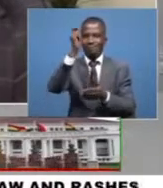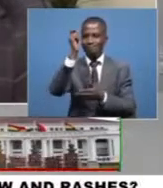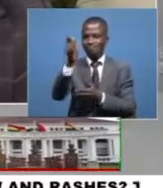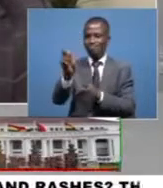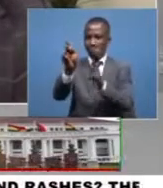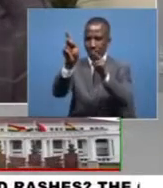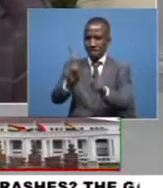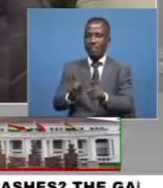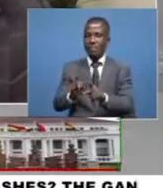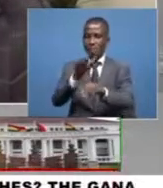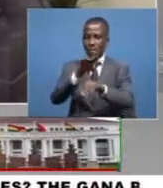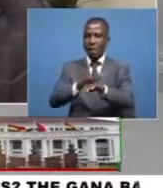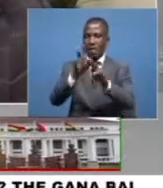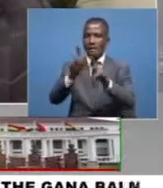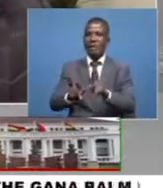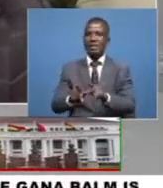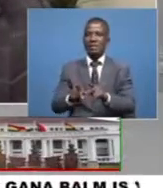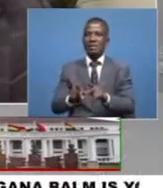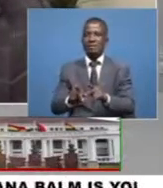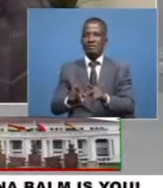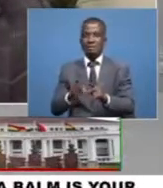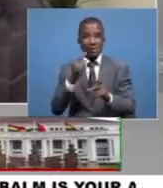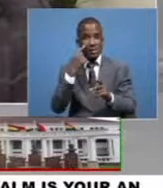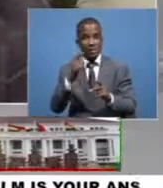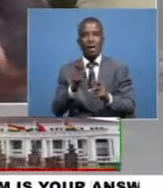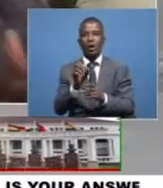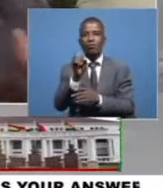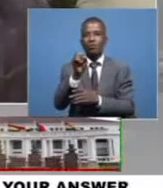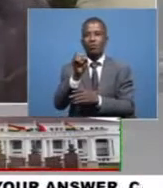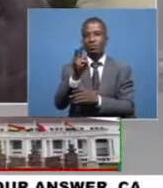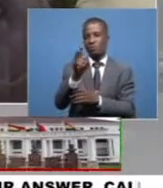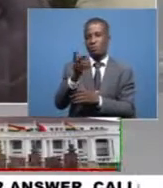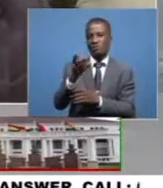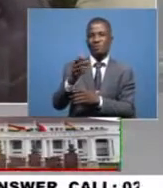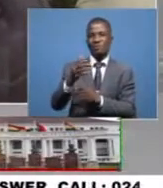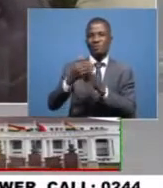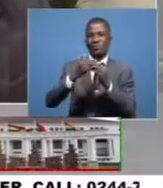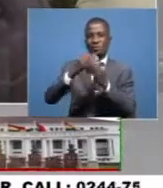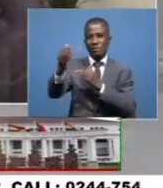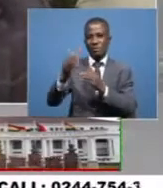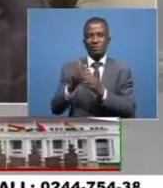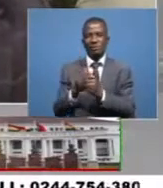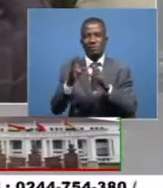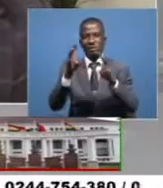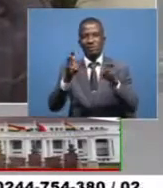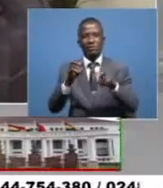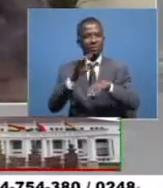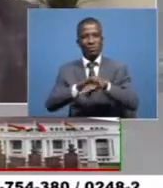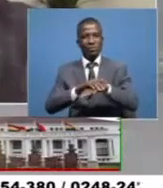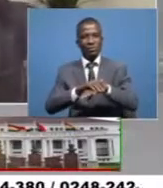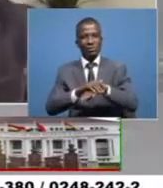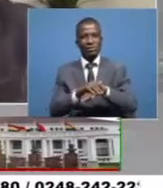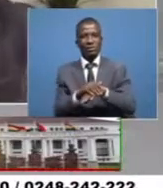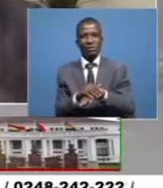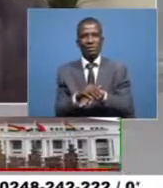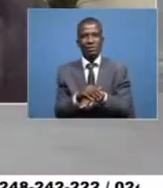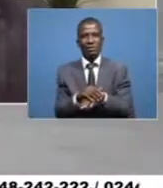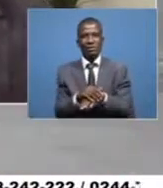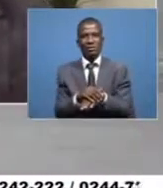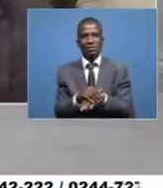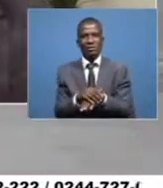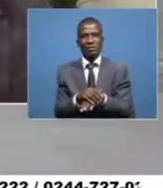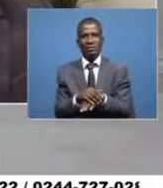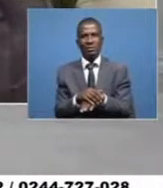personally on the person to whom it is addressed within 12 weeks, I believe, from the date of issue of the writ. So it seems... Now,